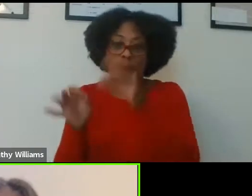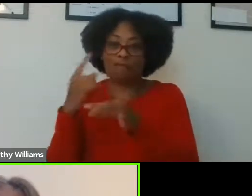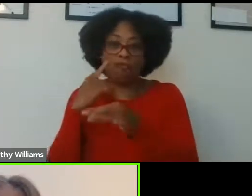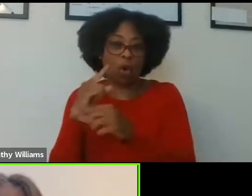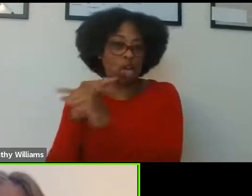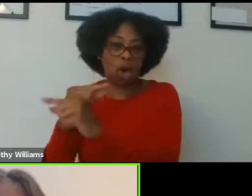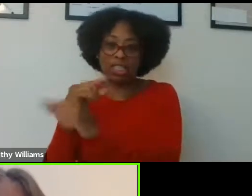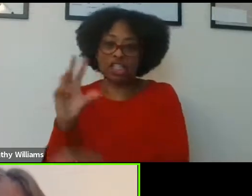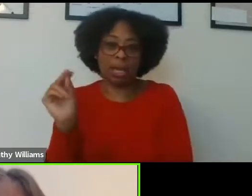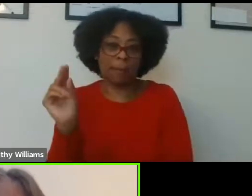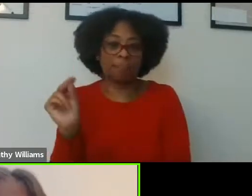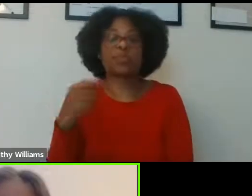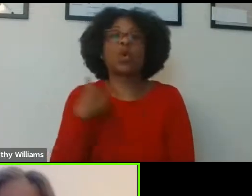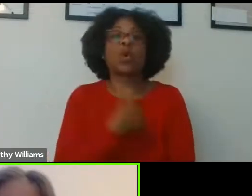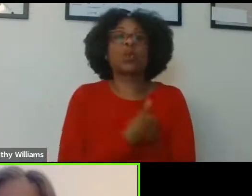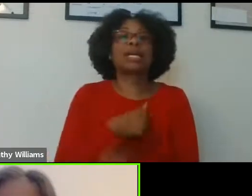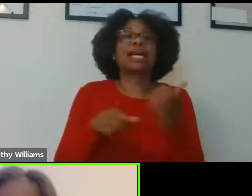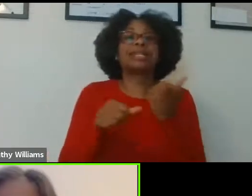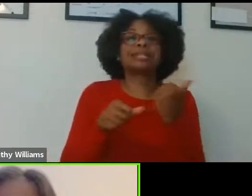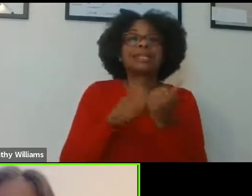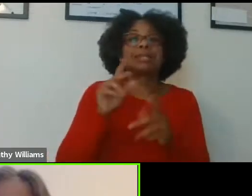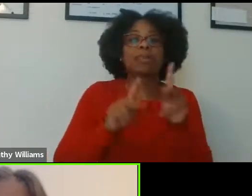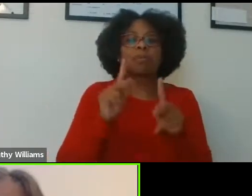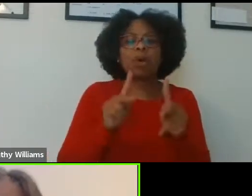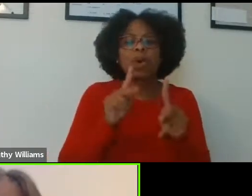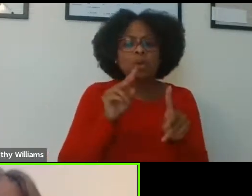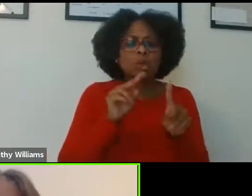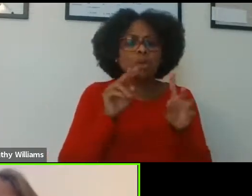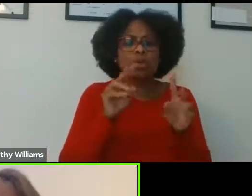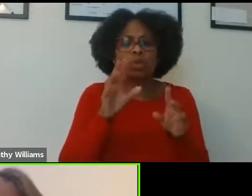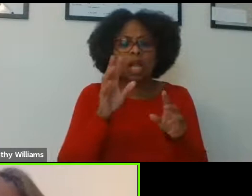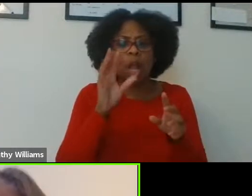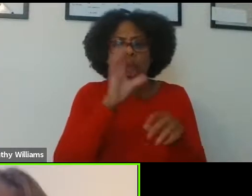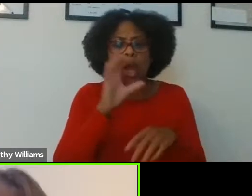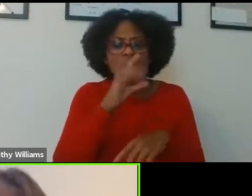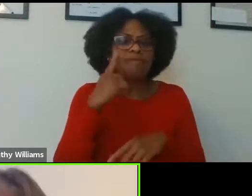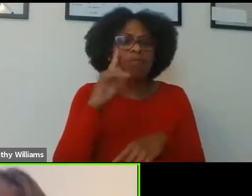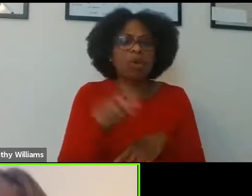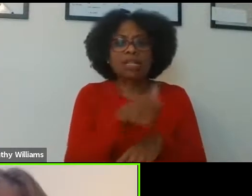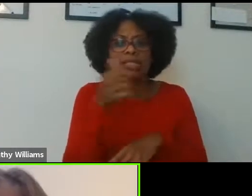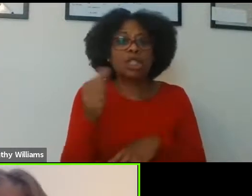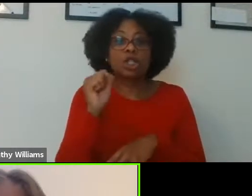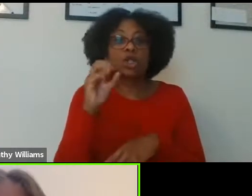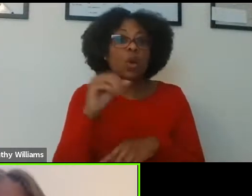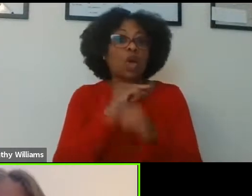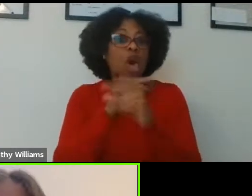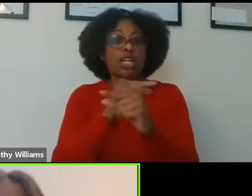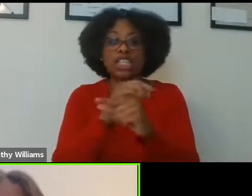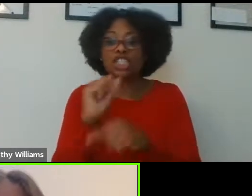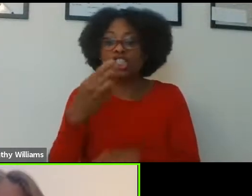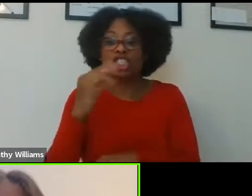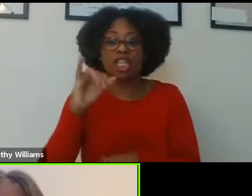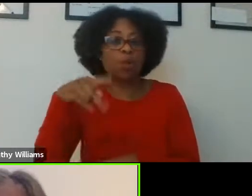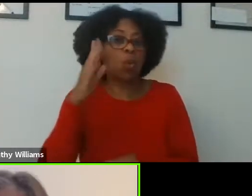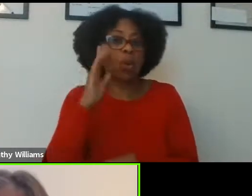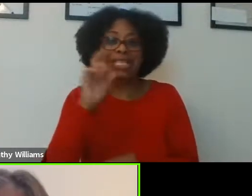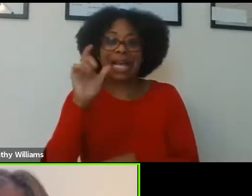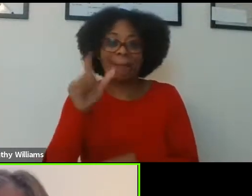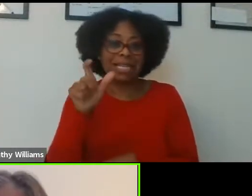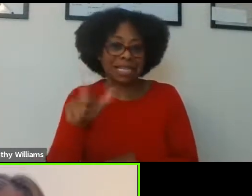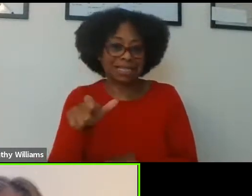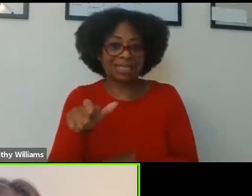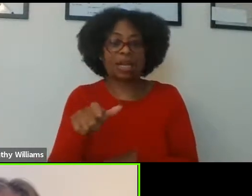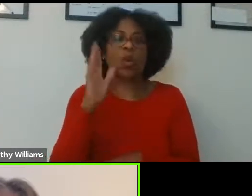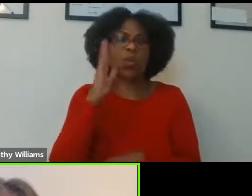do is assist people in looking at alternatives so that guardianship may not be necessary. And we're going to be talking about that twice